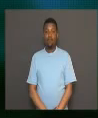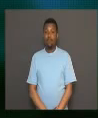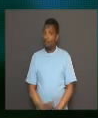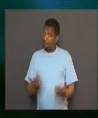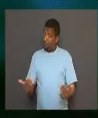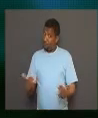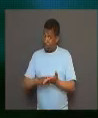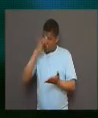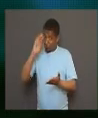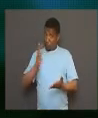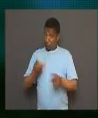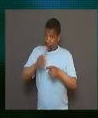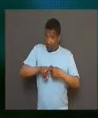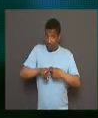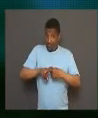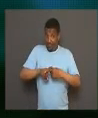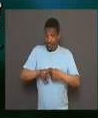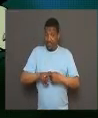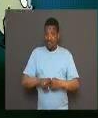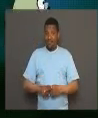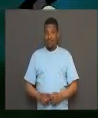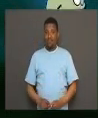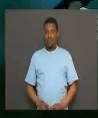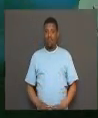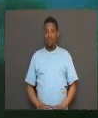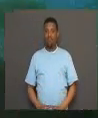Let's get back to our lesson.